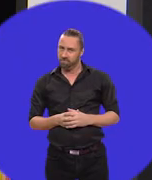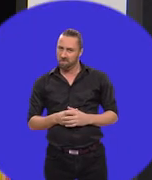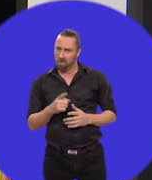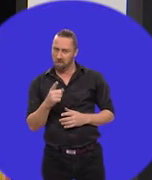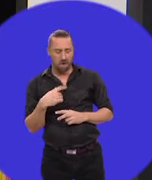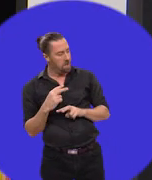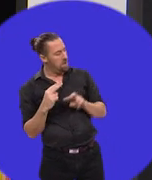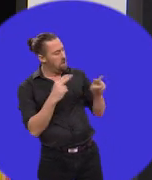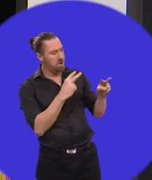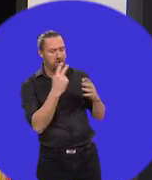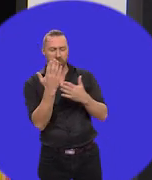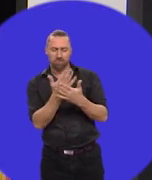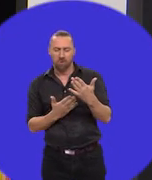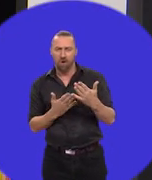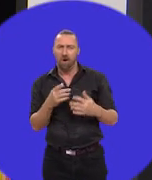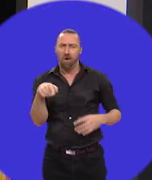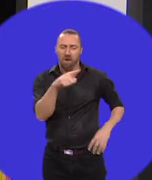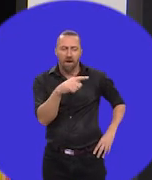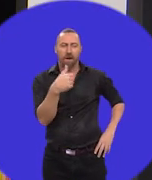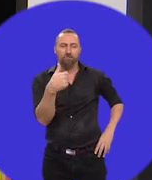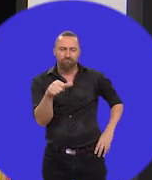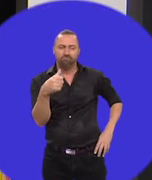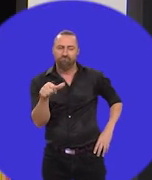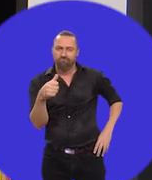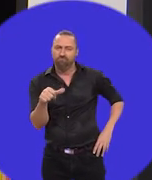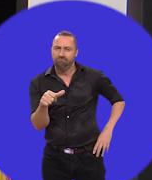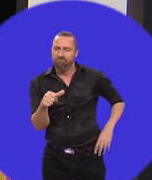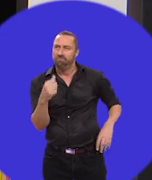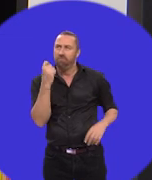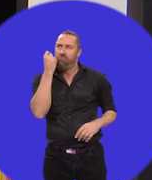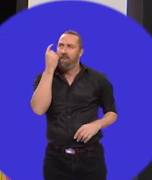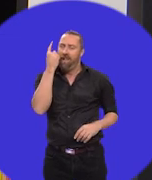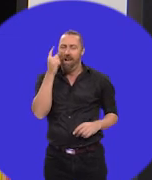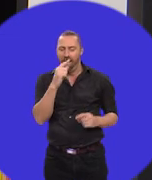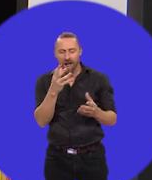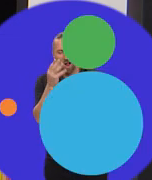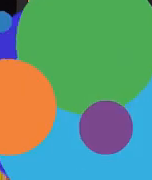I wonder if there's something we can learn from today's story, A Fish with a Wish.